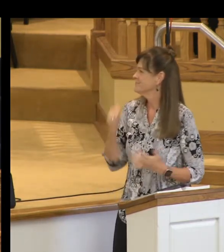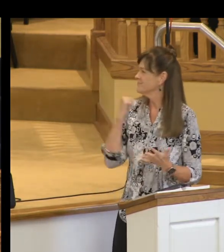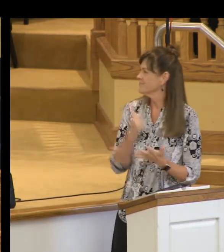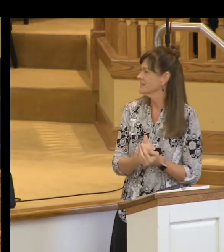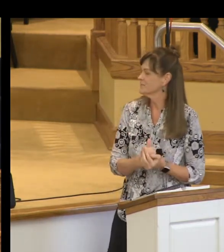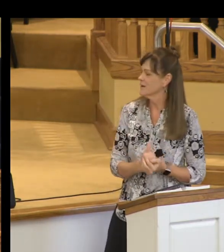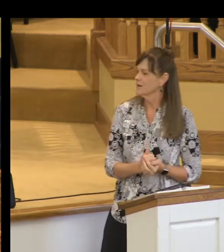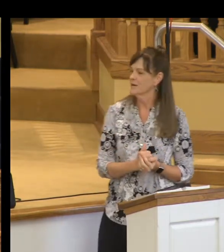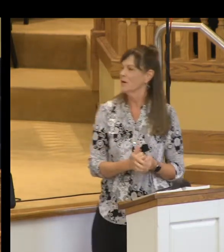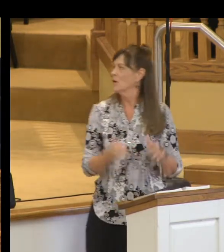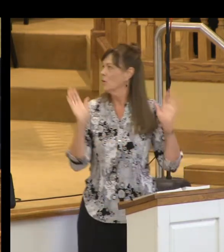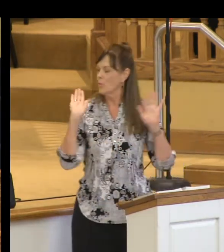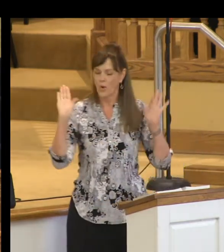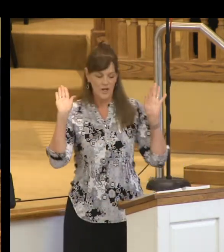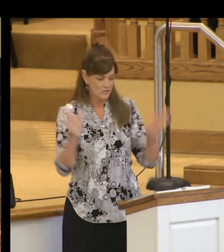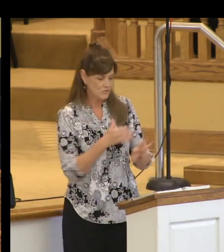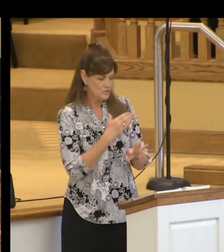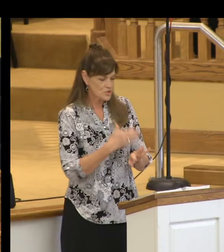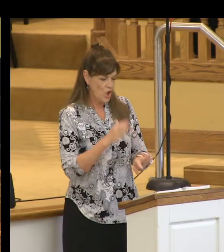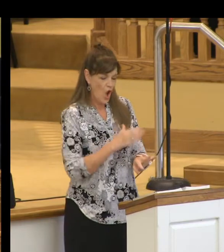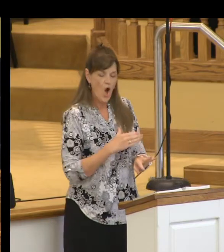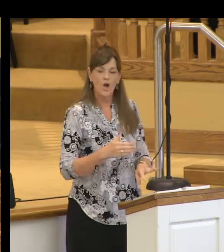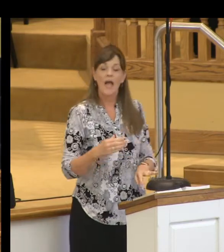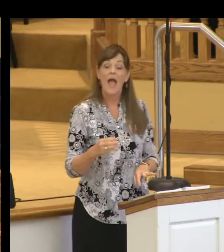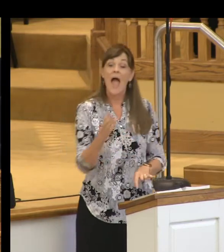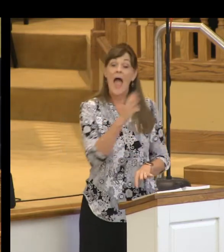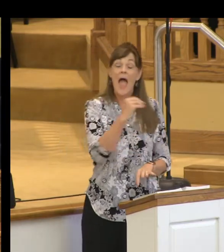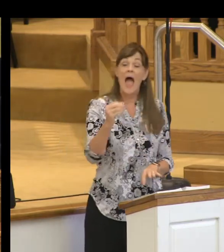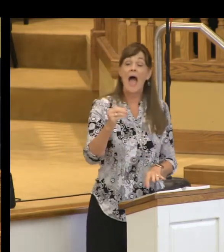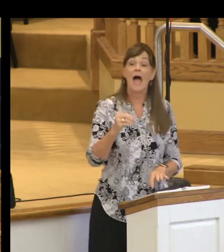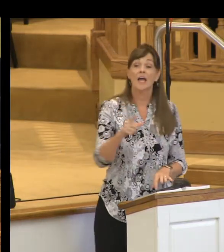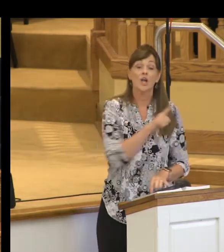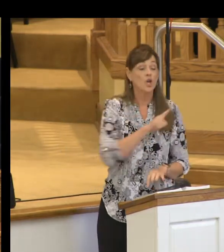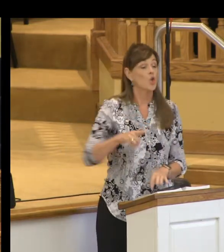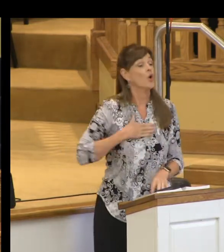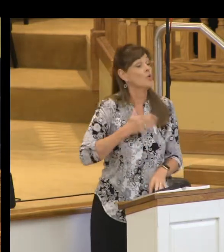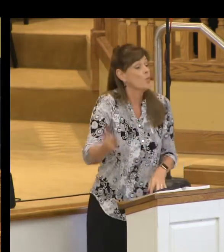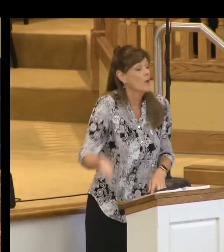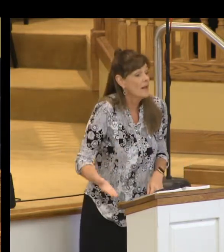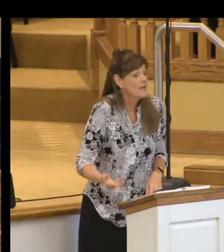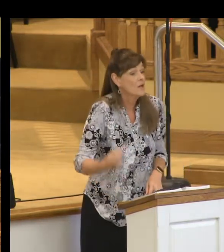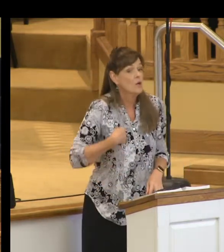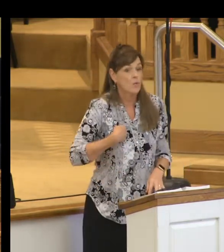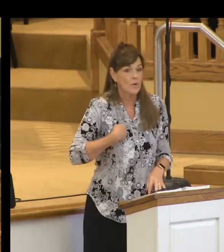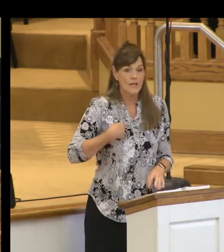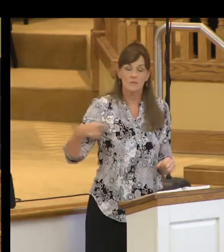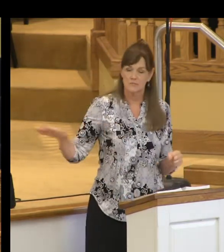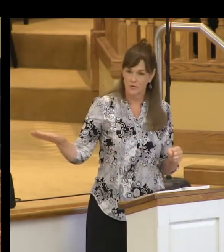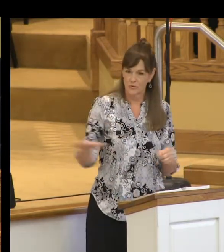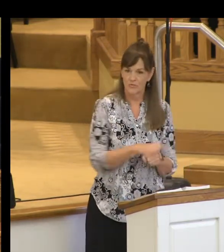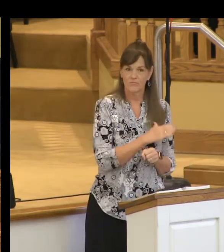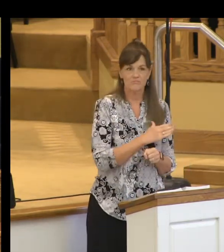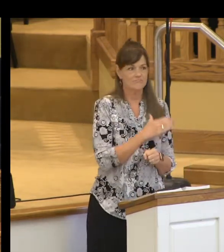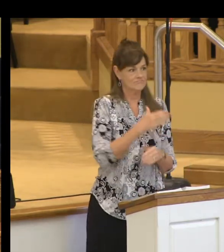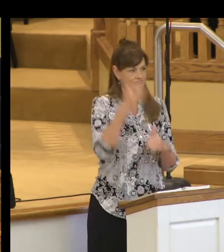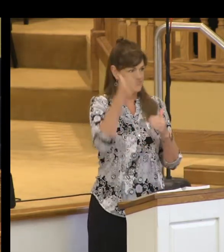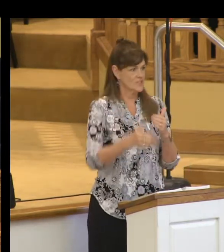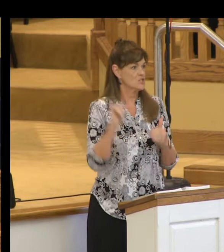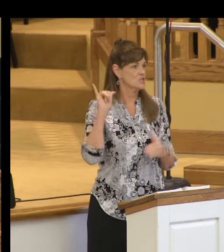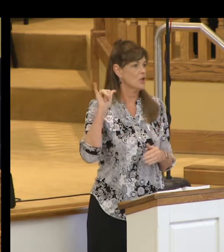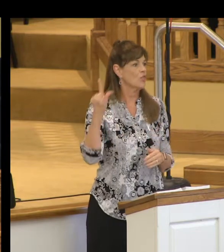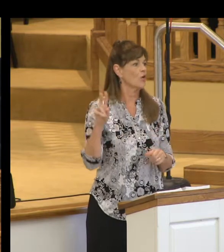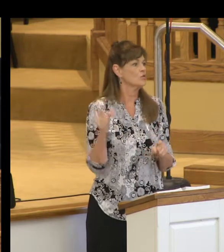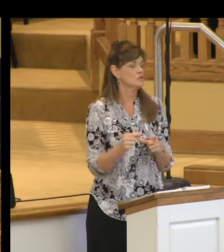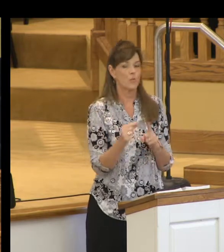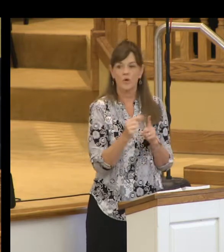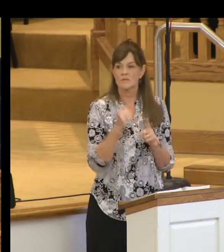Amen. What a wonderful song. And Lord willing, we embody those words. And that we will go wherever the Lord wants. If you are a visitor